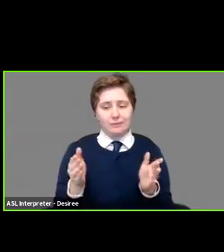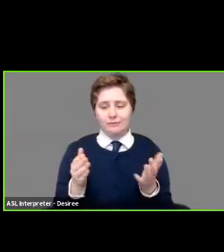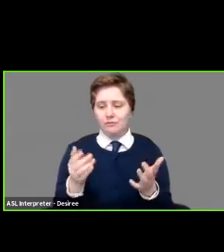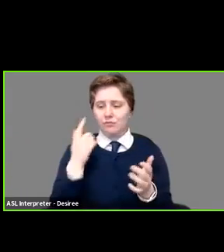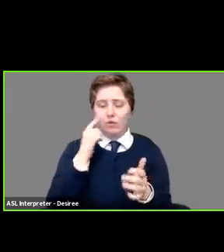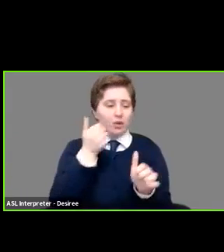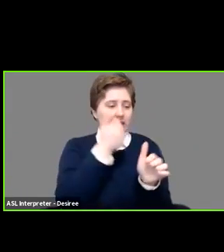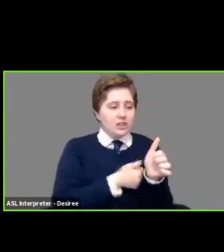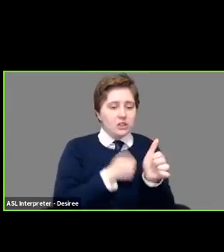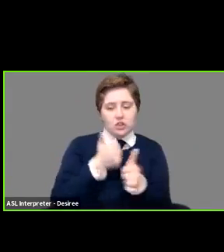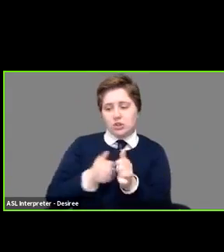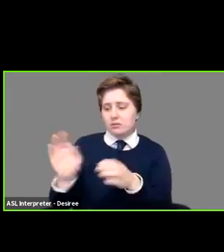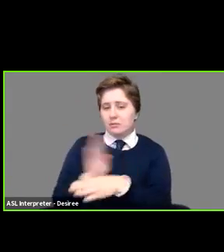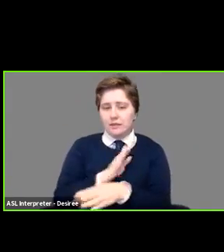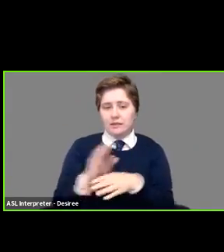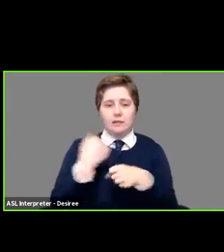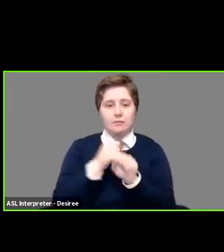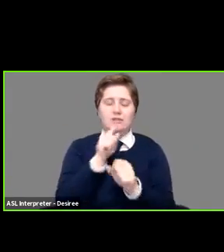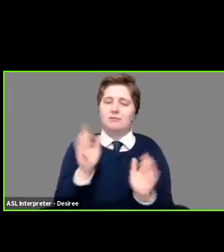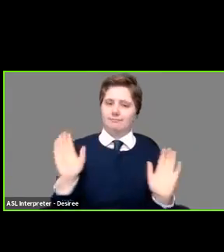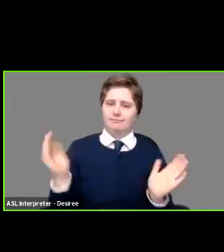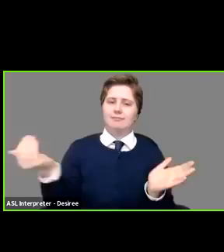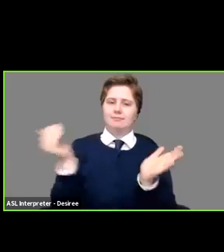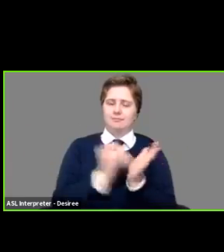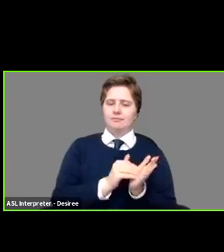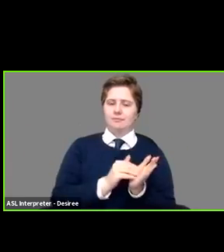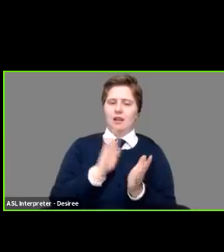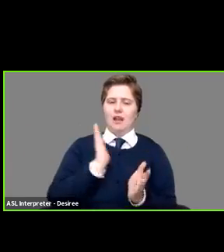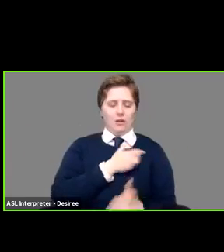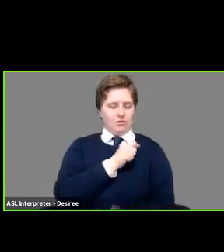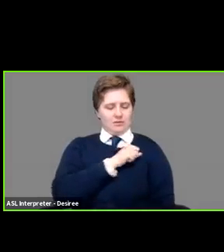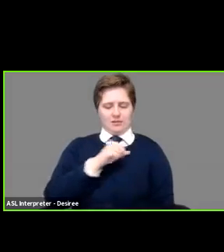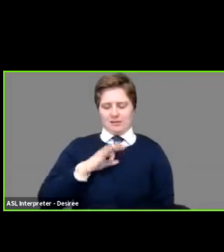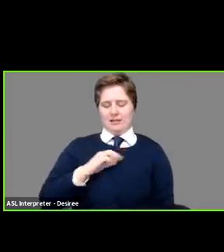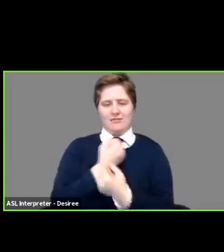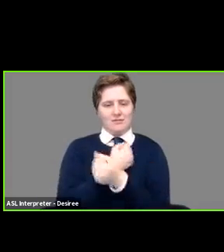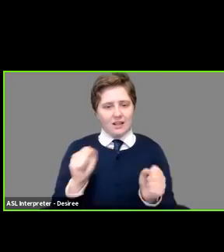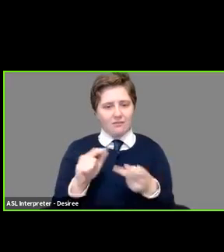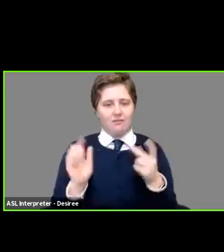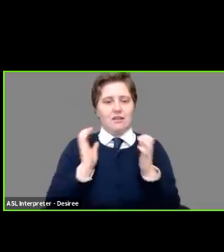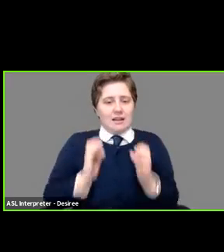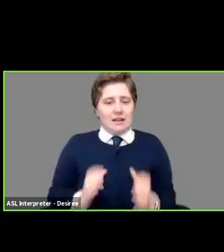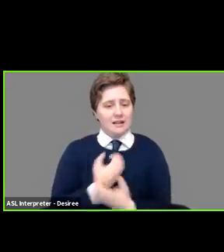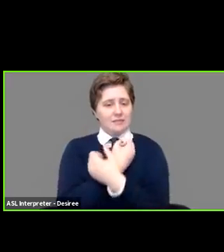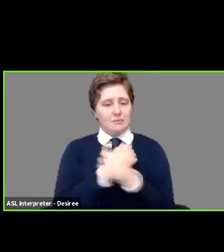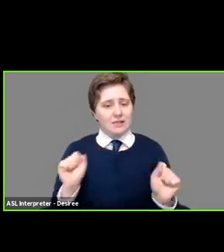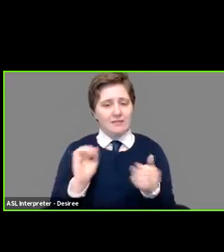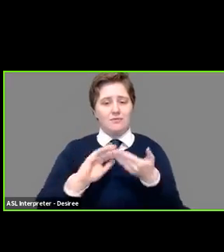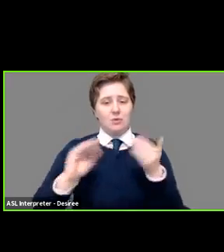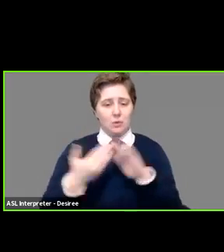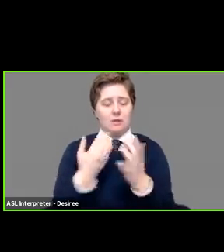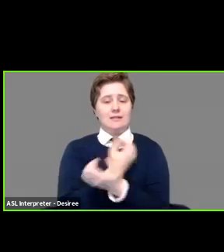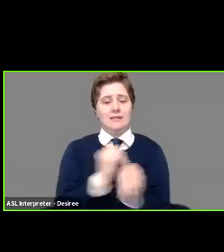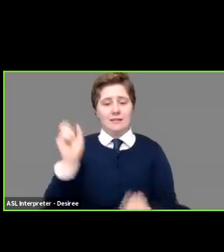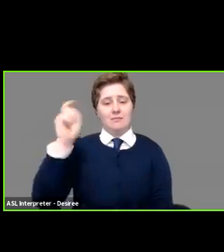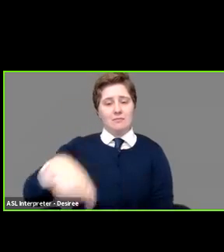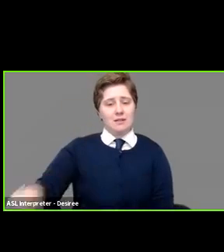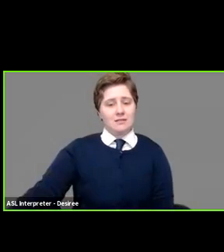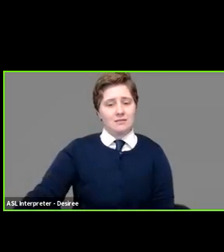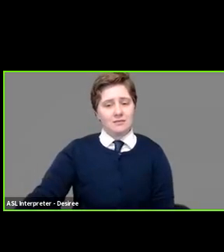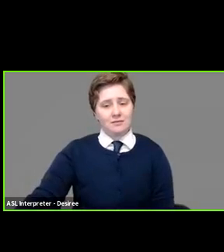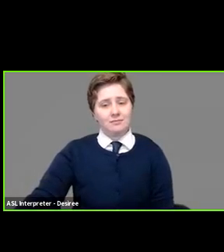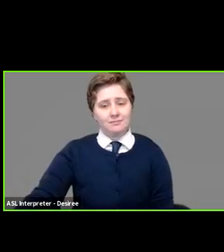own businesses to make sure that, again, we are keeping our staff is safe, our customers safe, and our community is safe. So